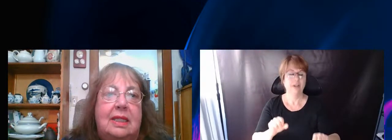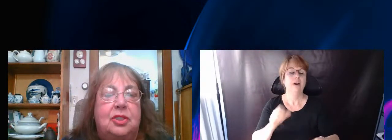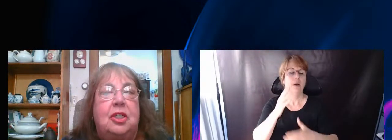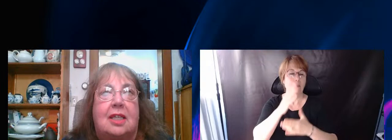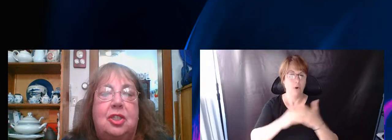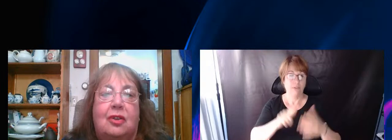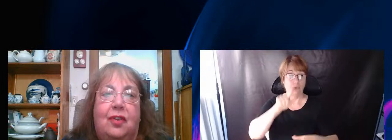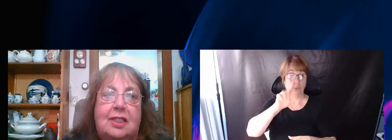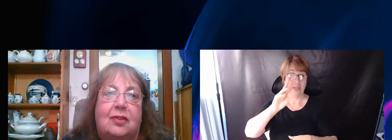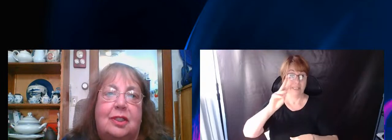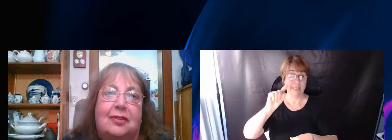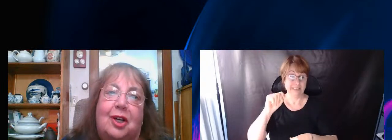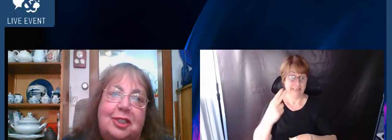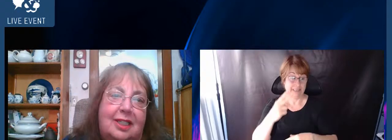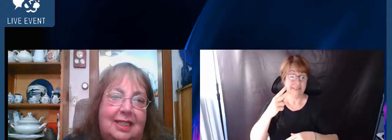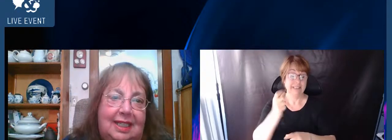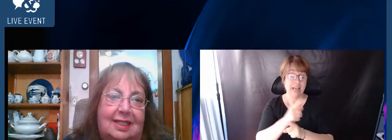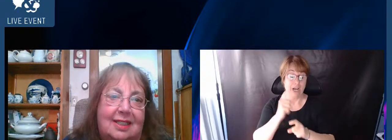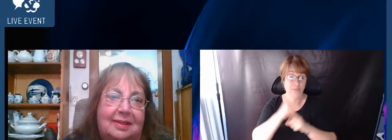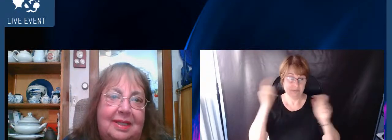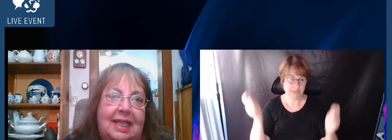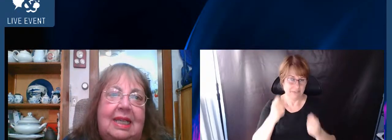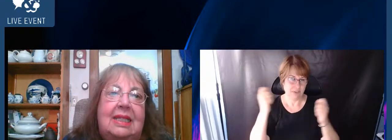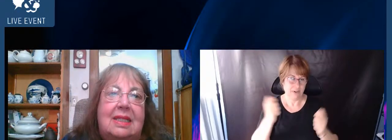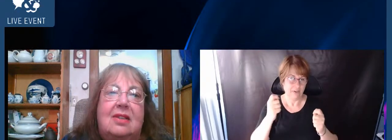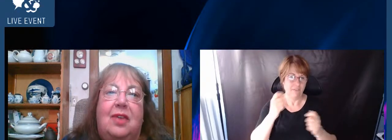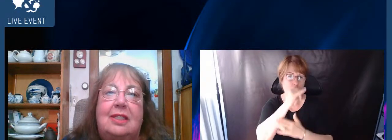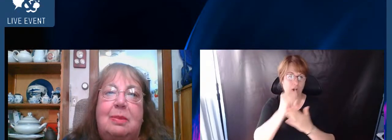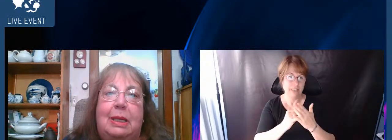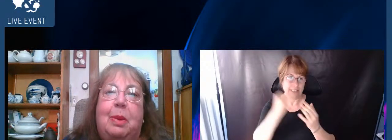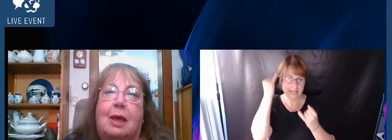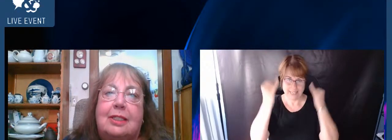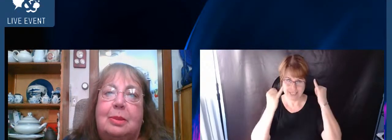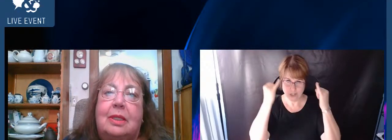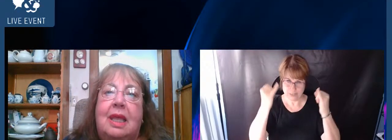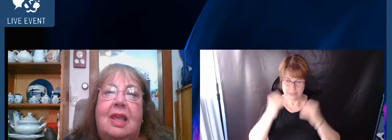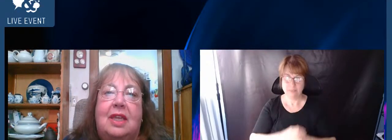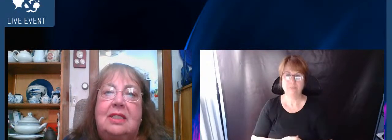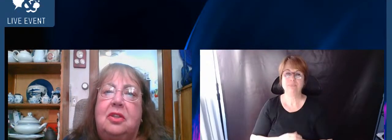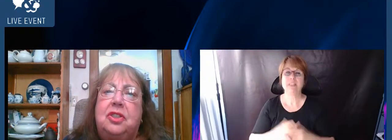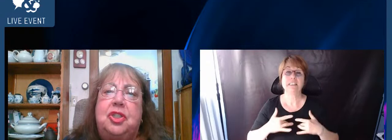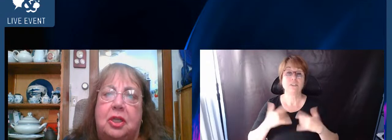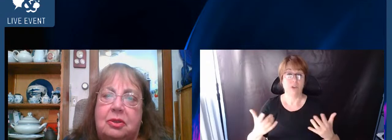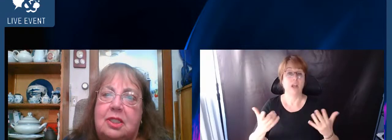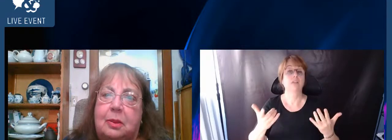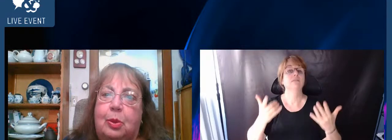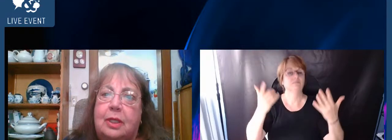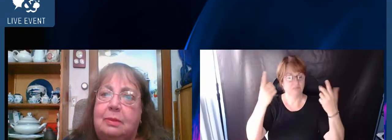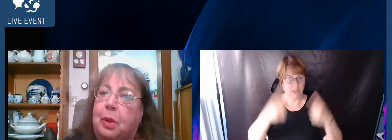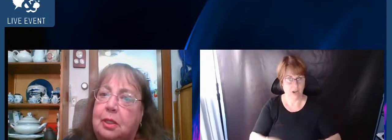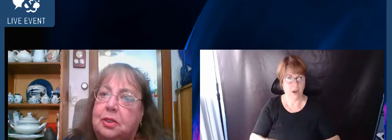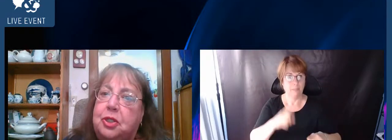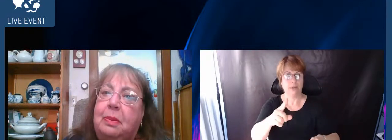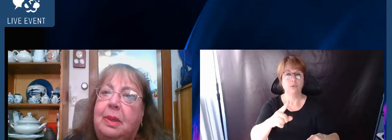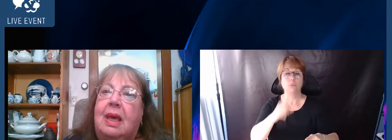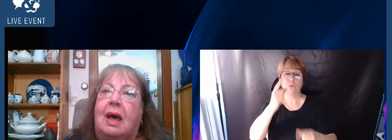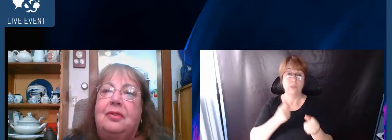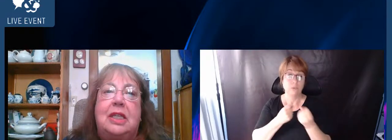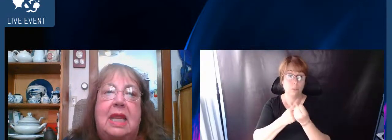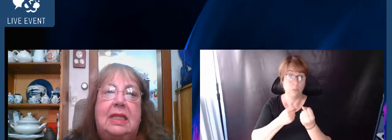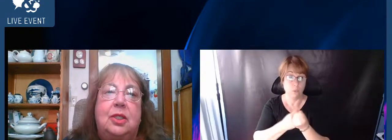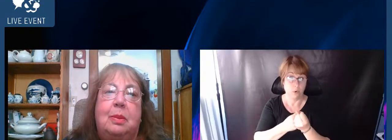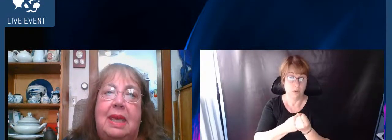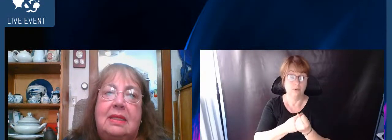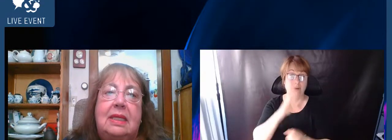Annual International Festival of Arts and Ideas. This event is made possible thanks to the generous support and partnership